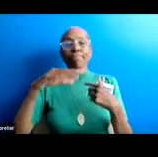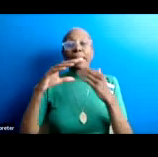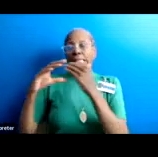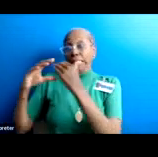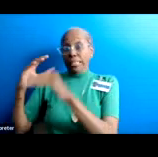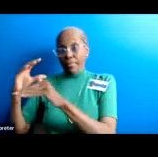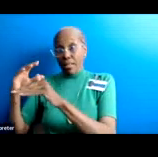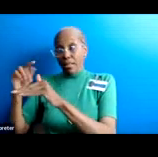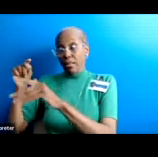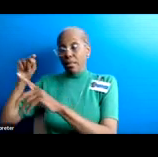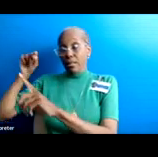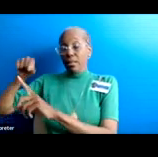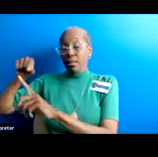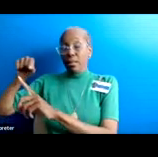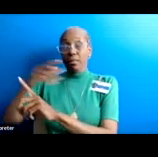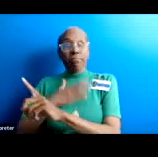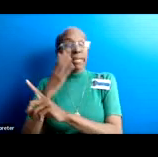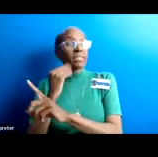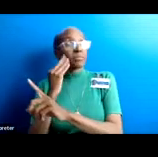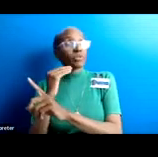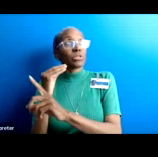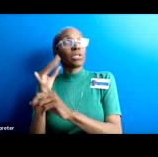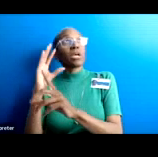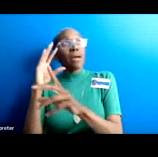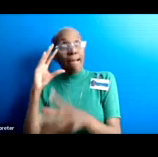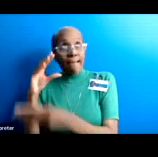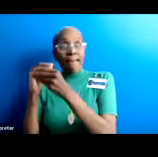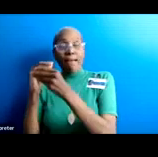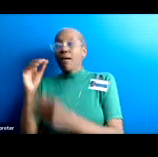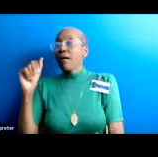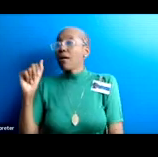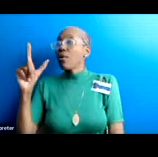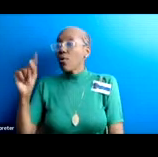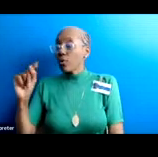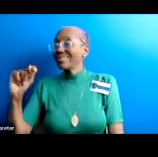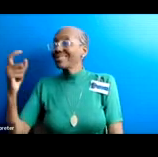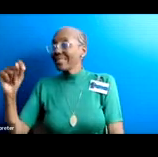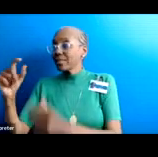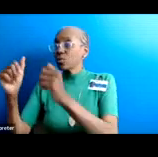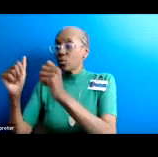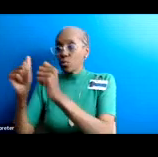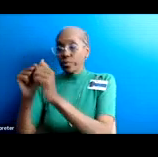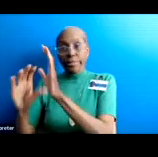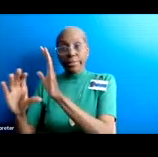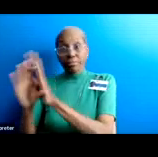you can, in my experience, add alt text to images, and you